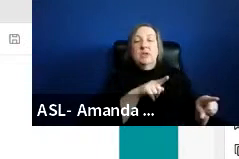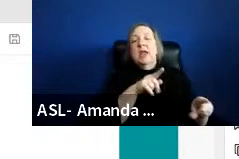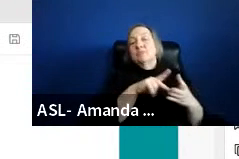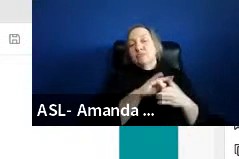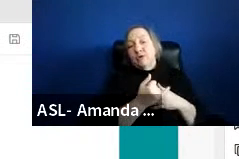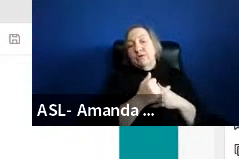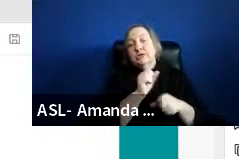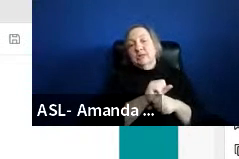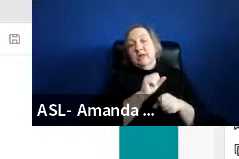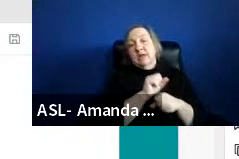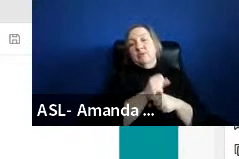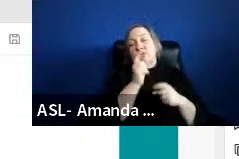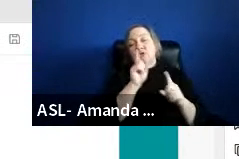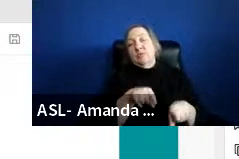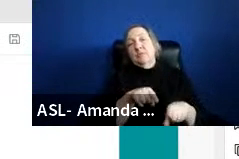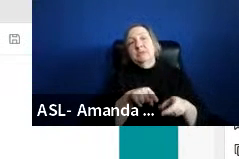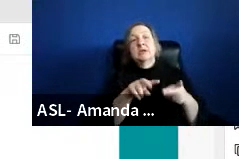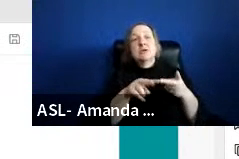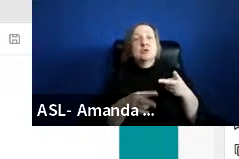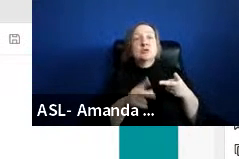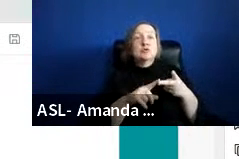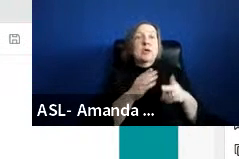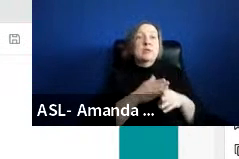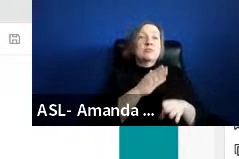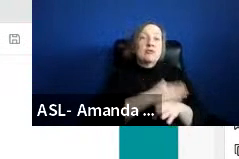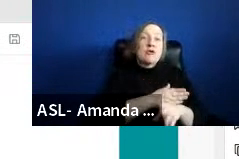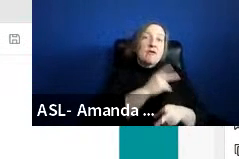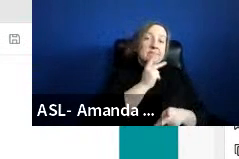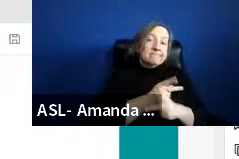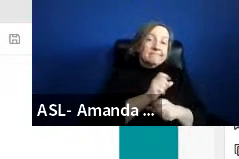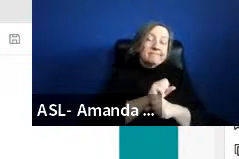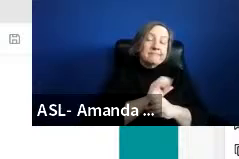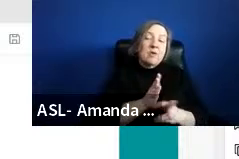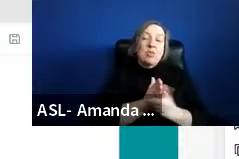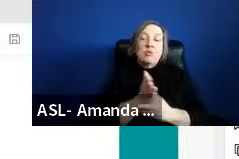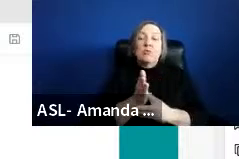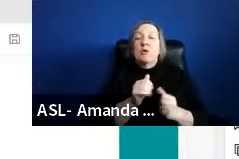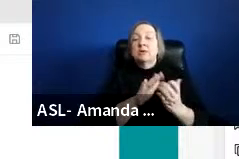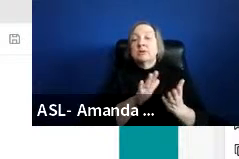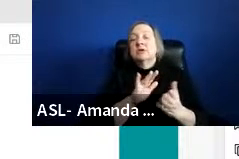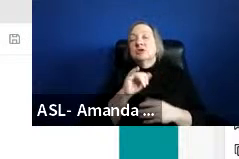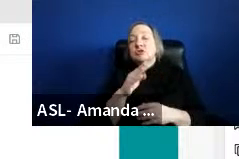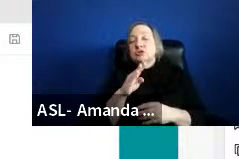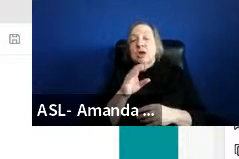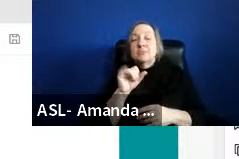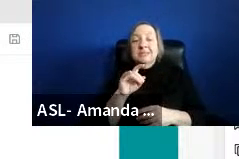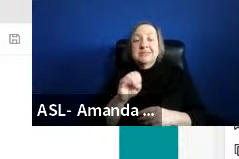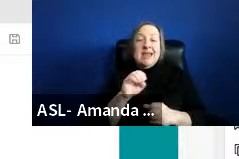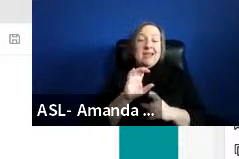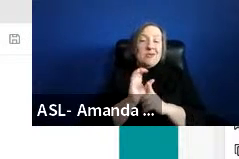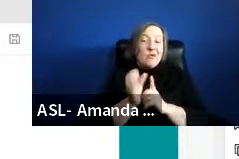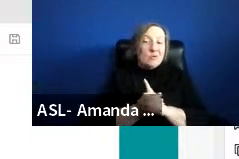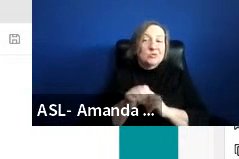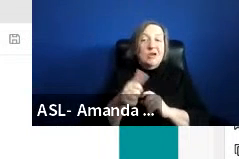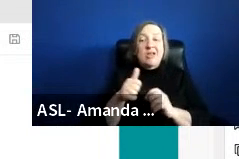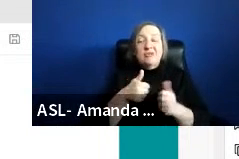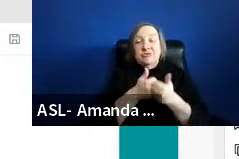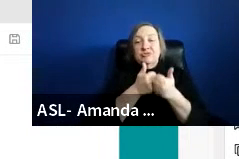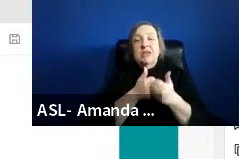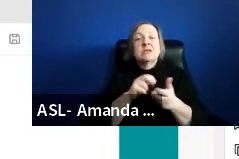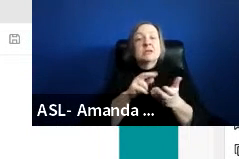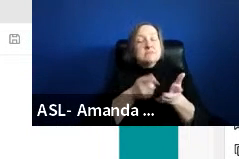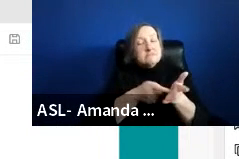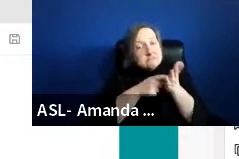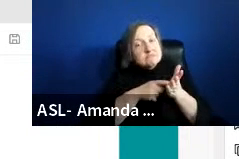agreements. 2, improve retention through addressing job site culture and other challenges. So mandate that